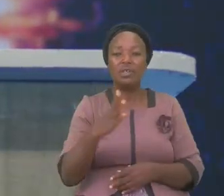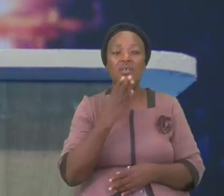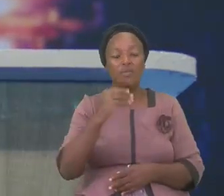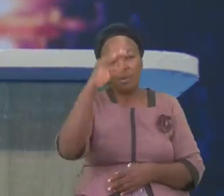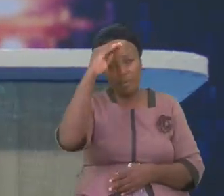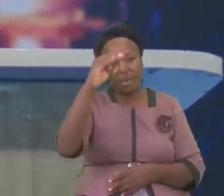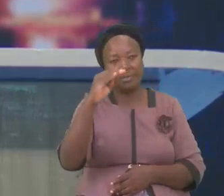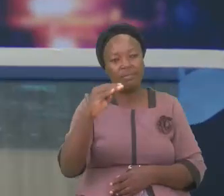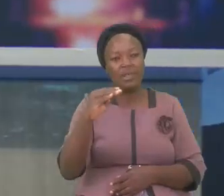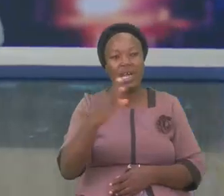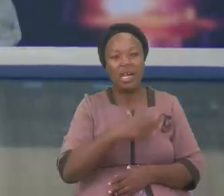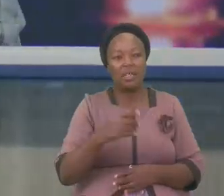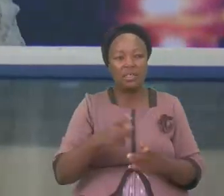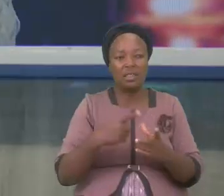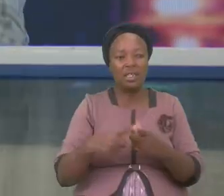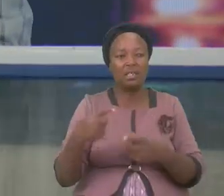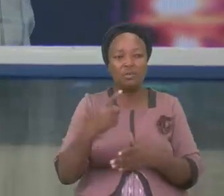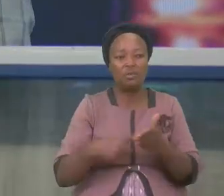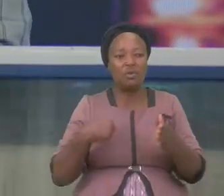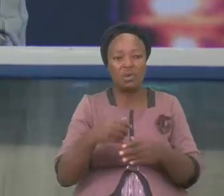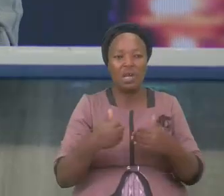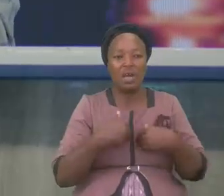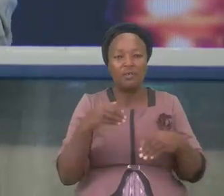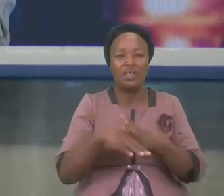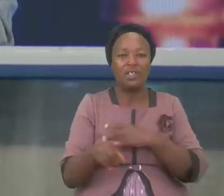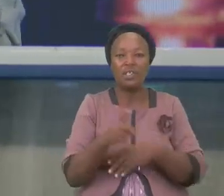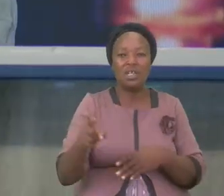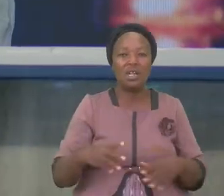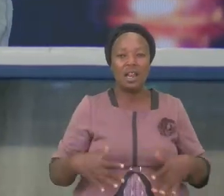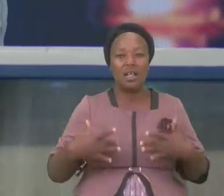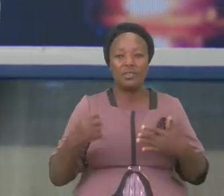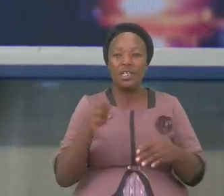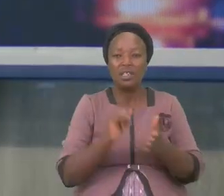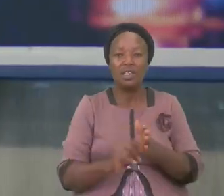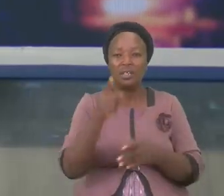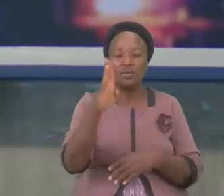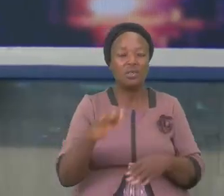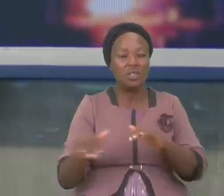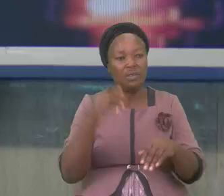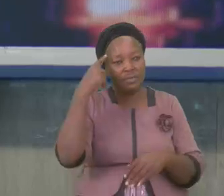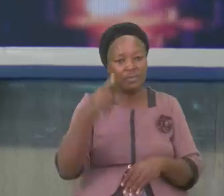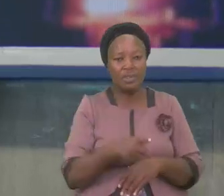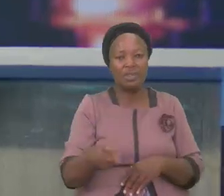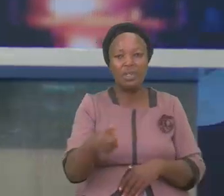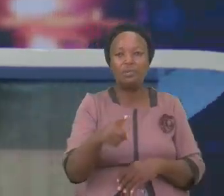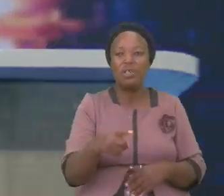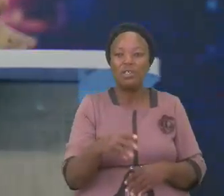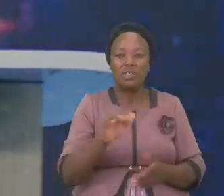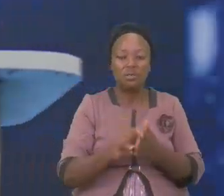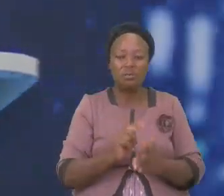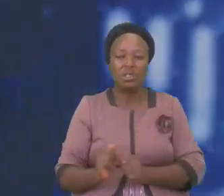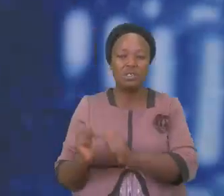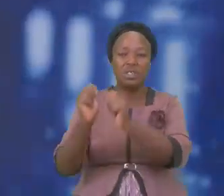lives that God did for them, we're transferring it to your life tonight in Jesus' name.